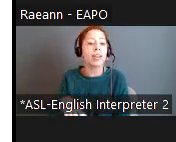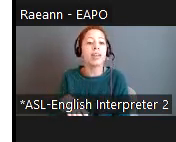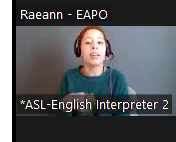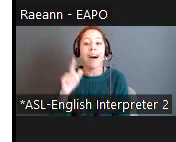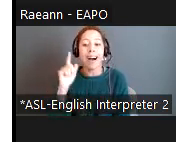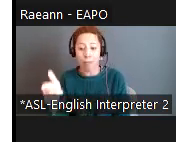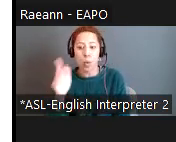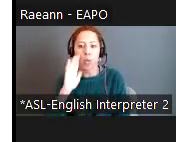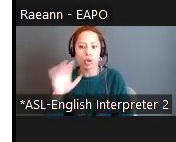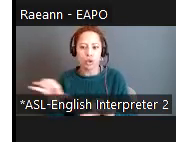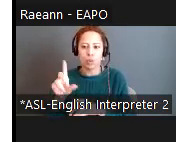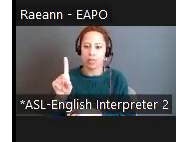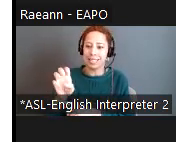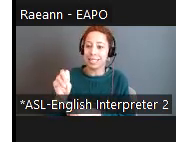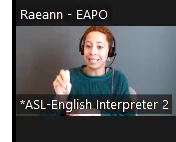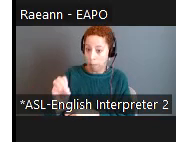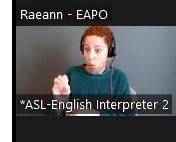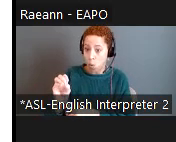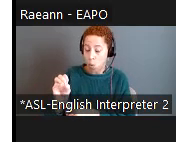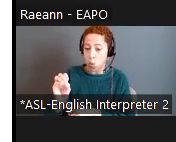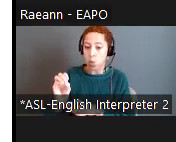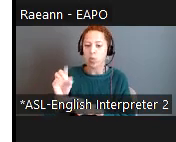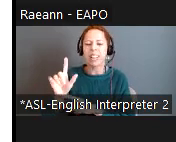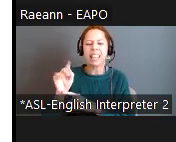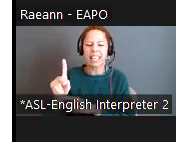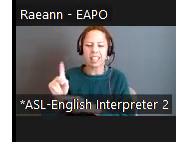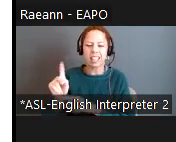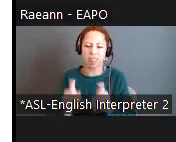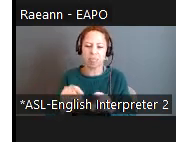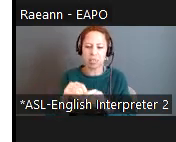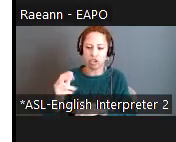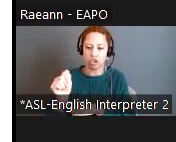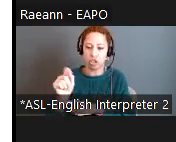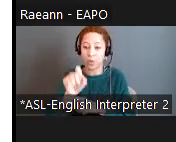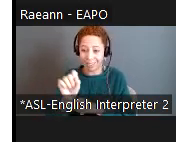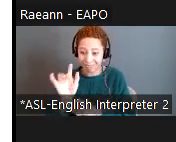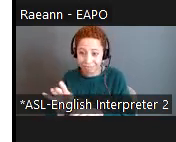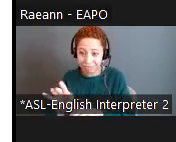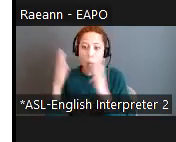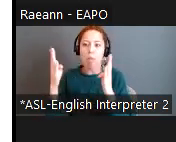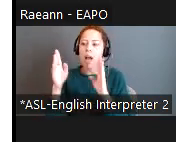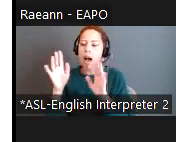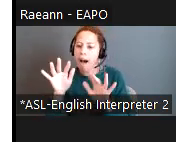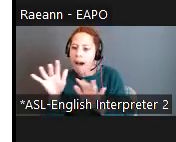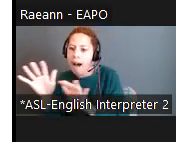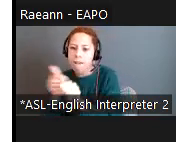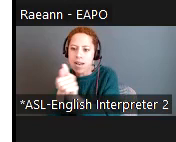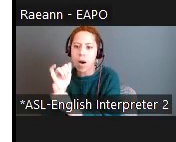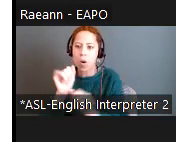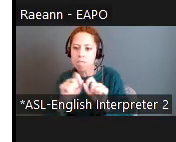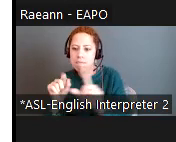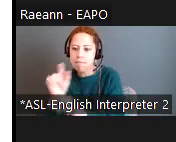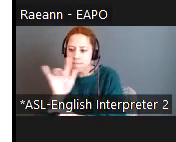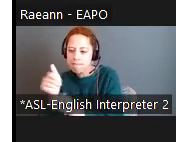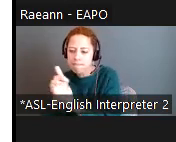a demo link in the chat room, and so you can go in there and actually play around with the program. But for now, I just want to introduce you to